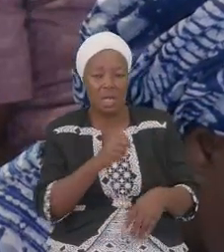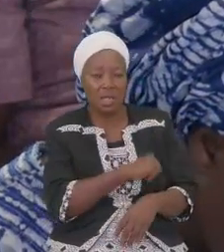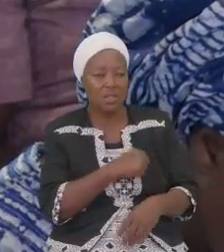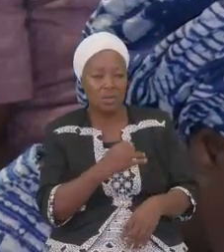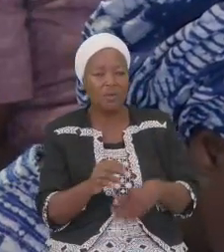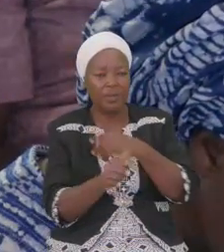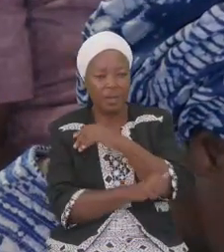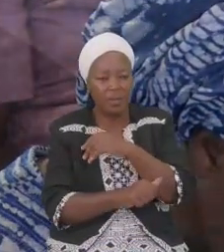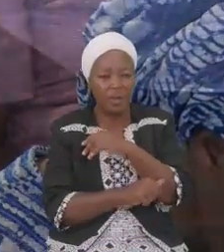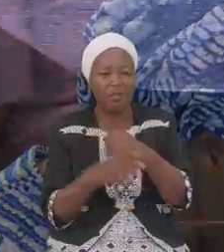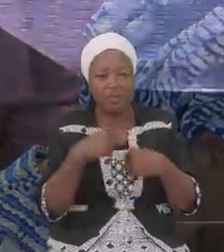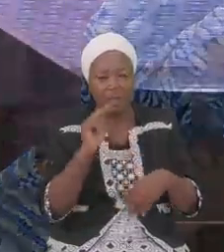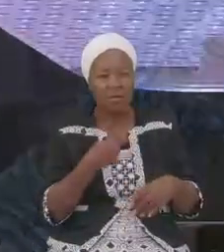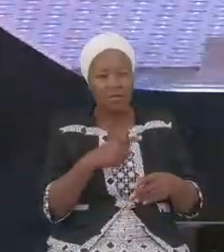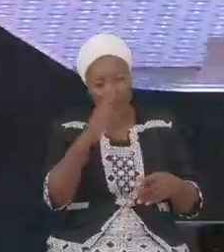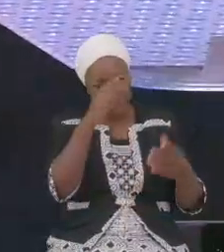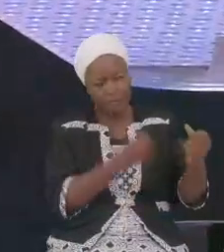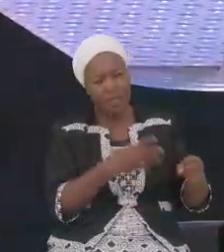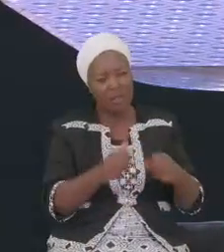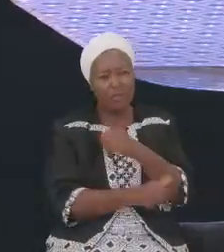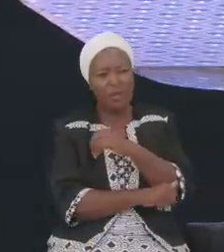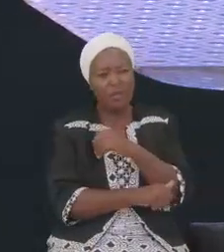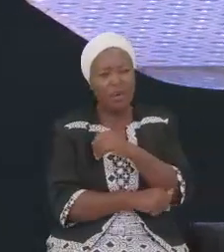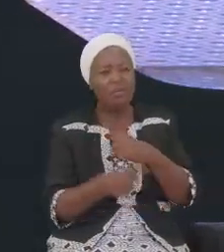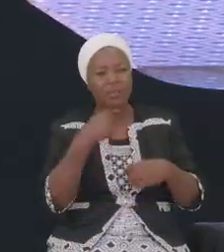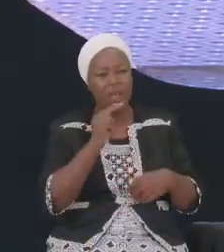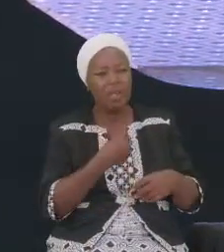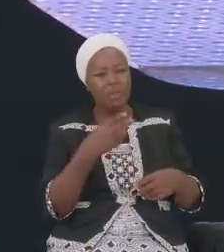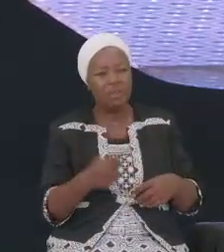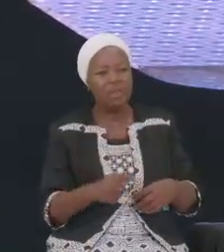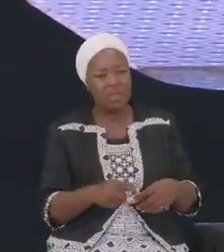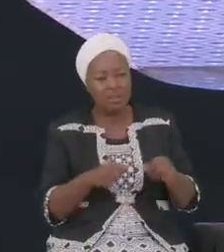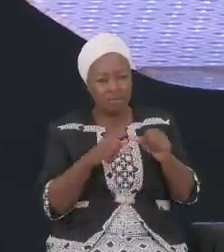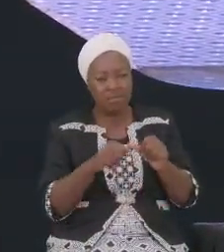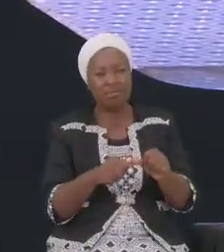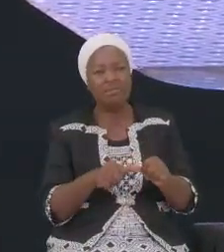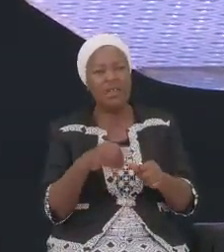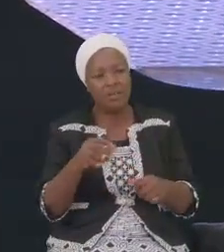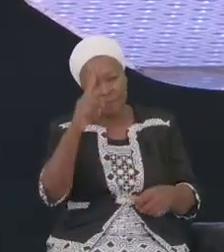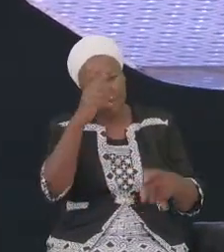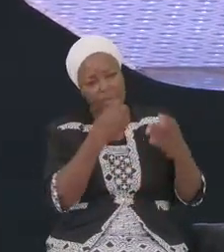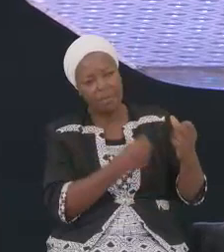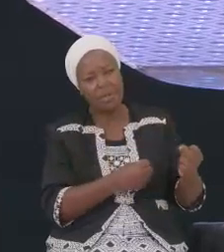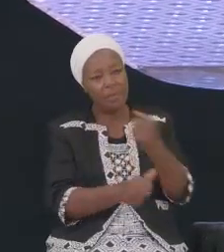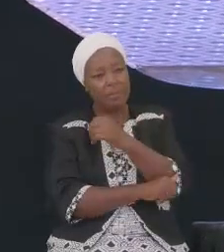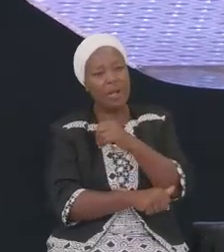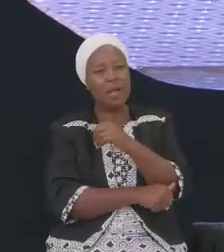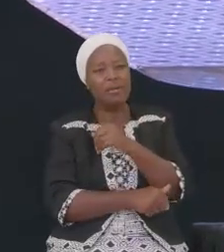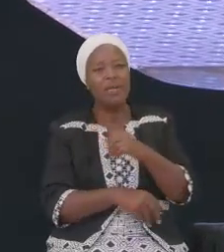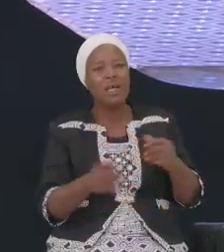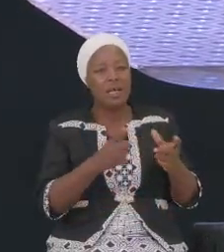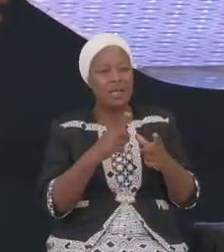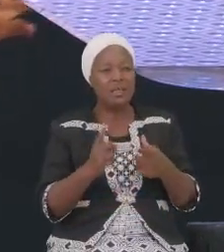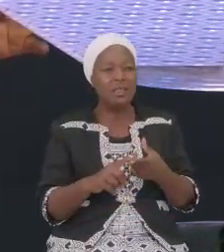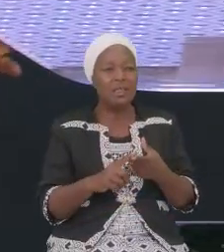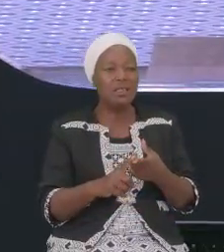Abraham. He's telling us the faith of Abraham. He's telling us of the steadfastness of Abraham. And being fully persuaded